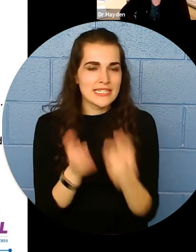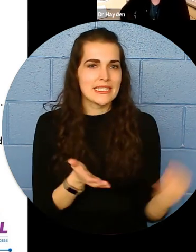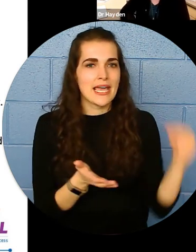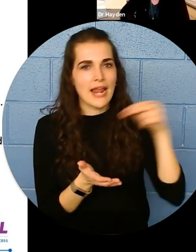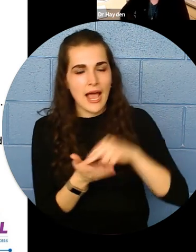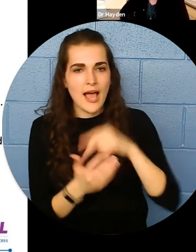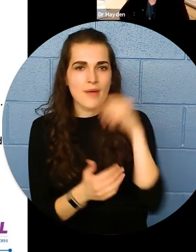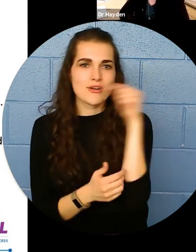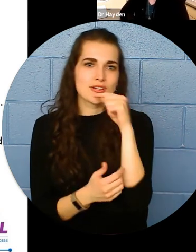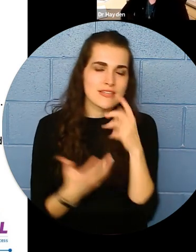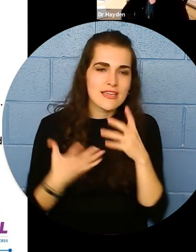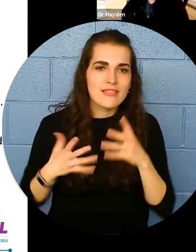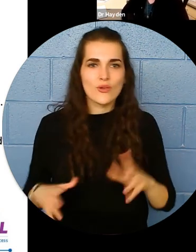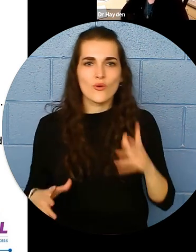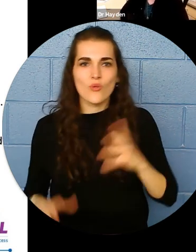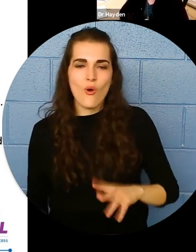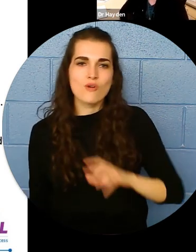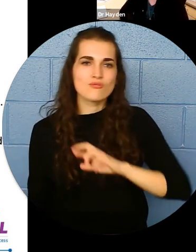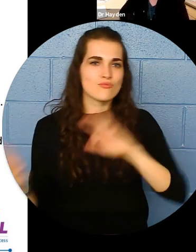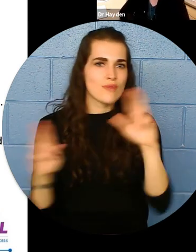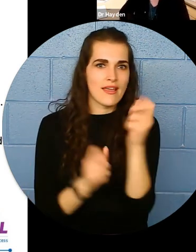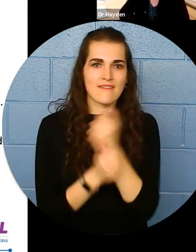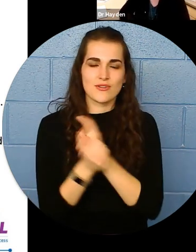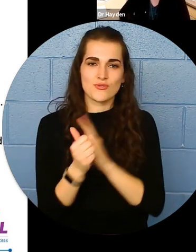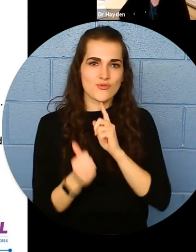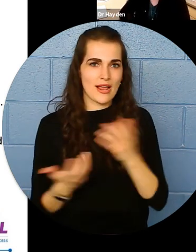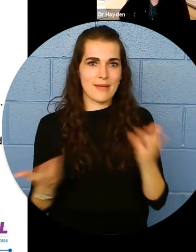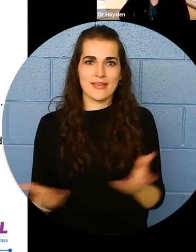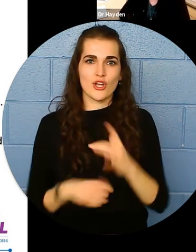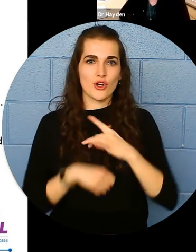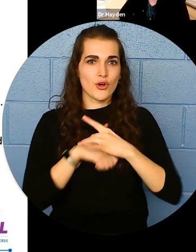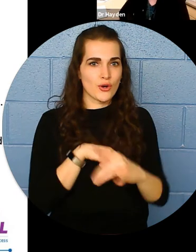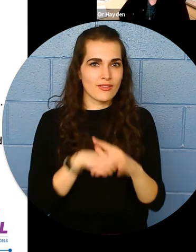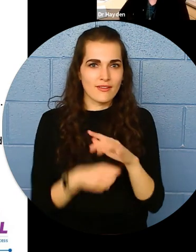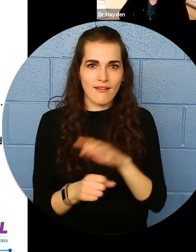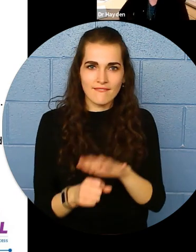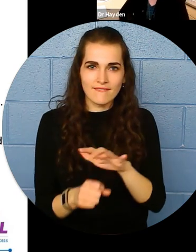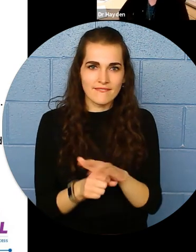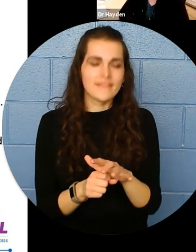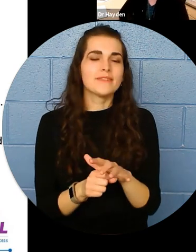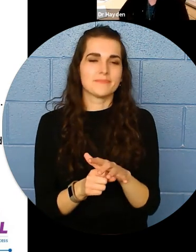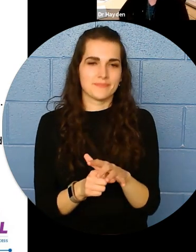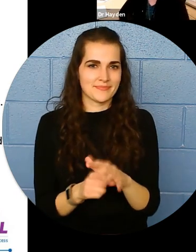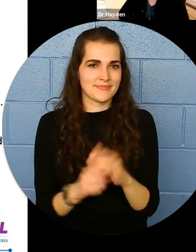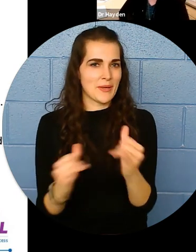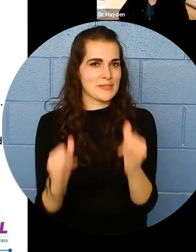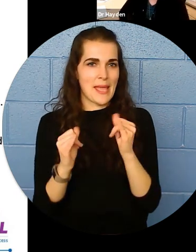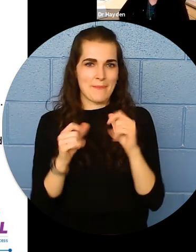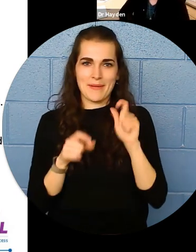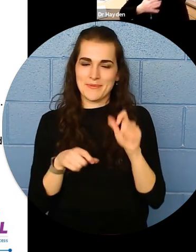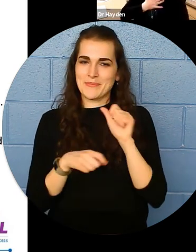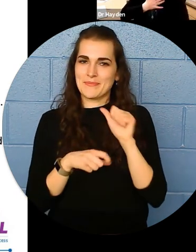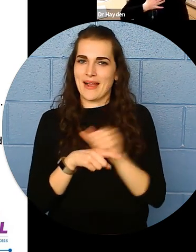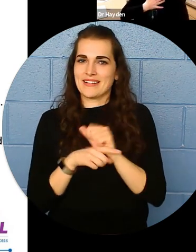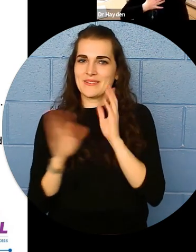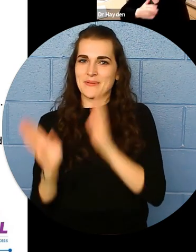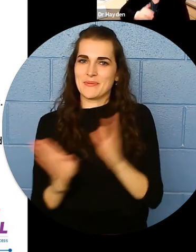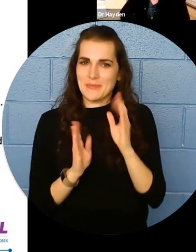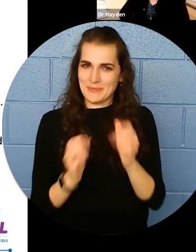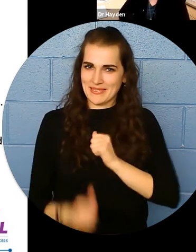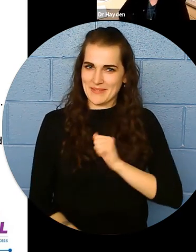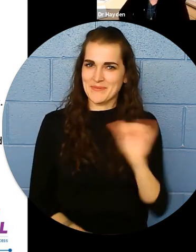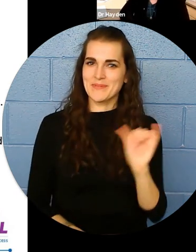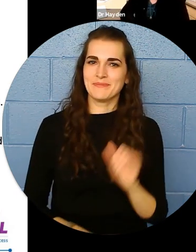know I've been practicing myself, getting up, making sure I'm here early. So we all need that routine, including